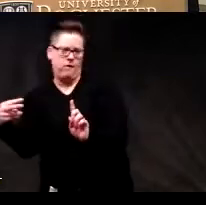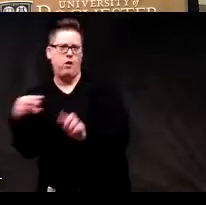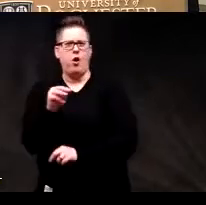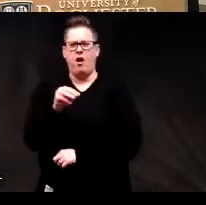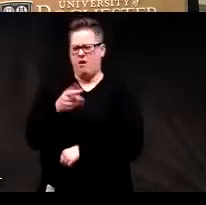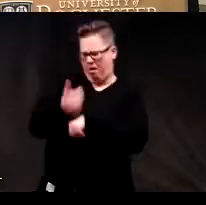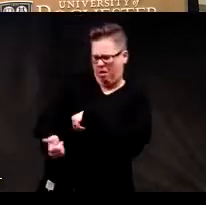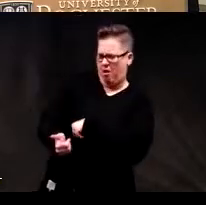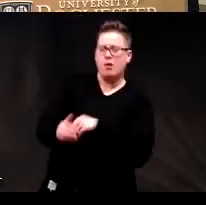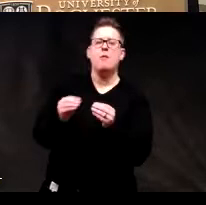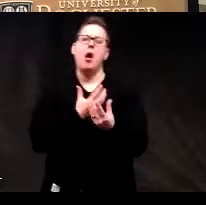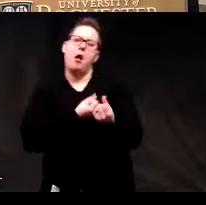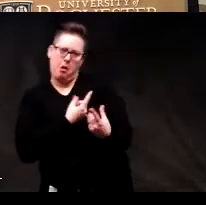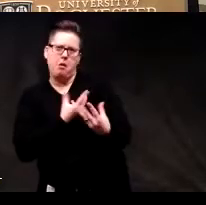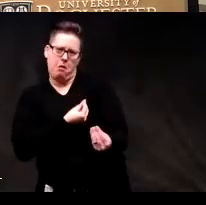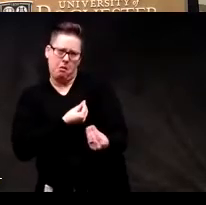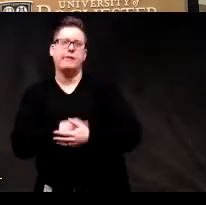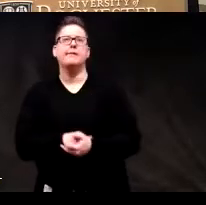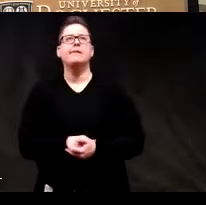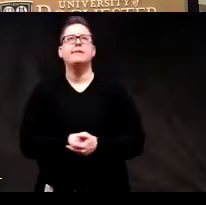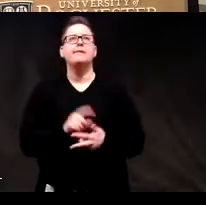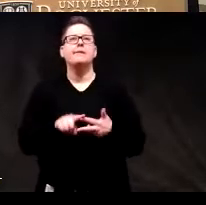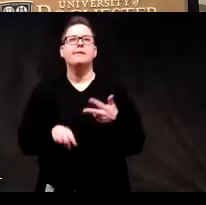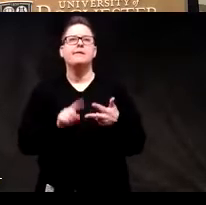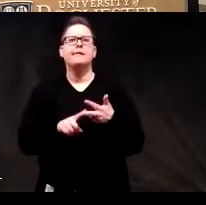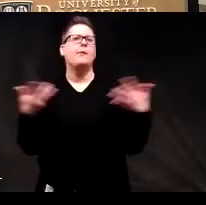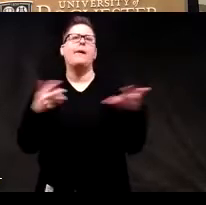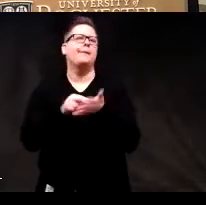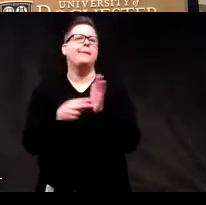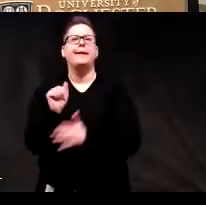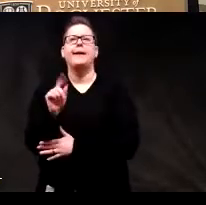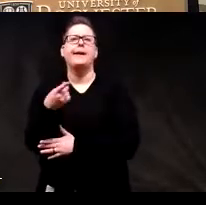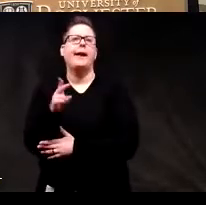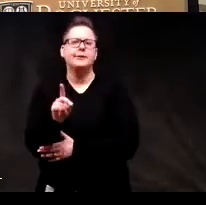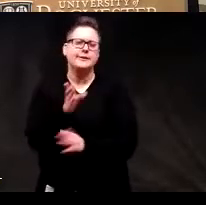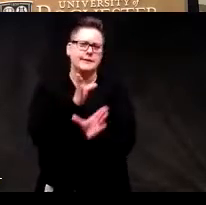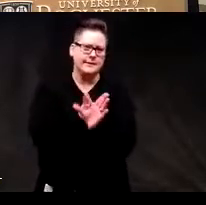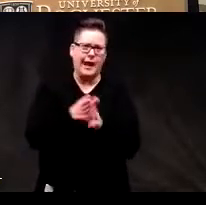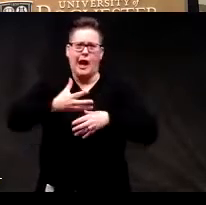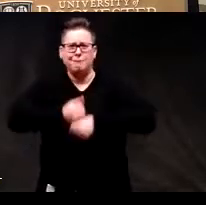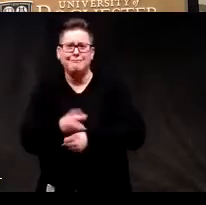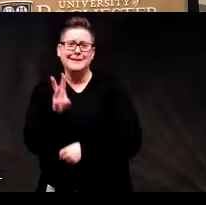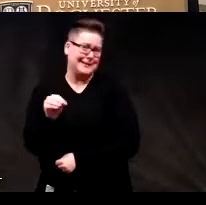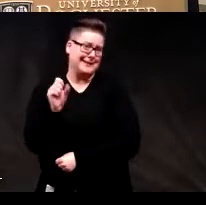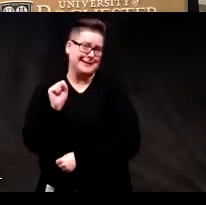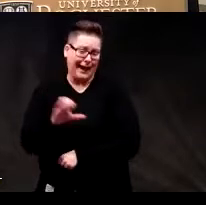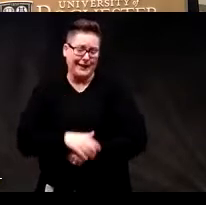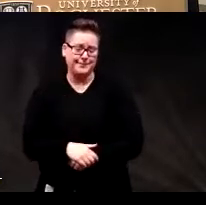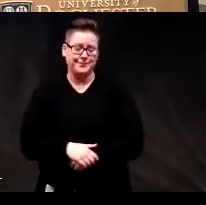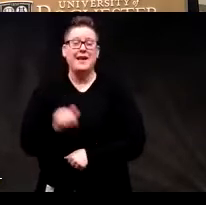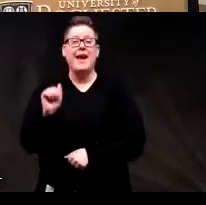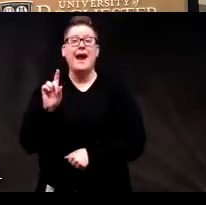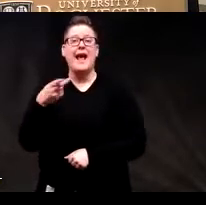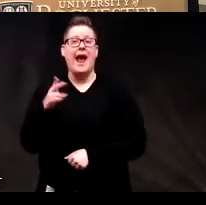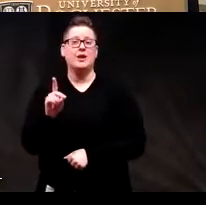Indictment to Empathy. Also, What is ADHD? Psychology in 60 Seconds. And the